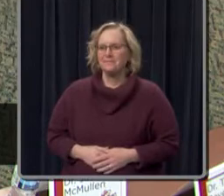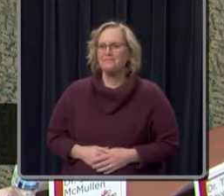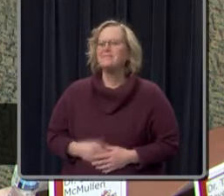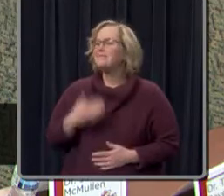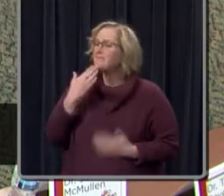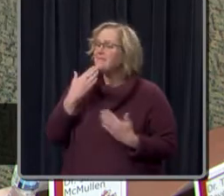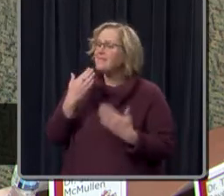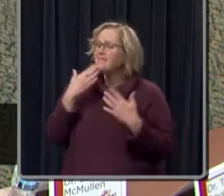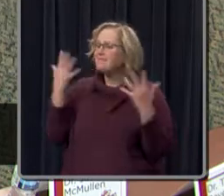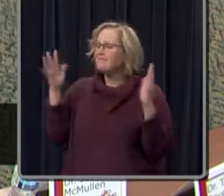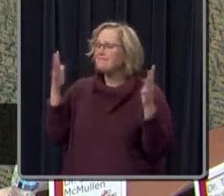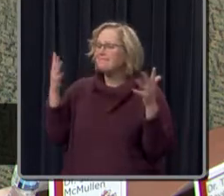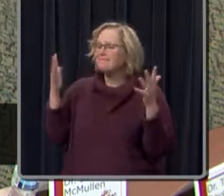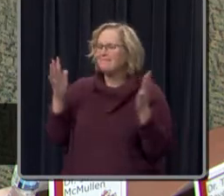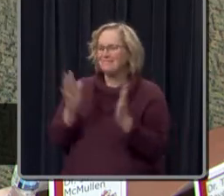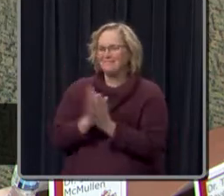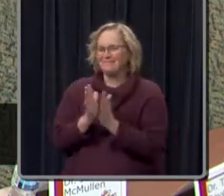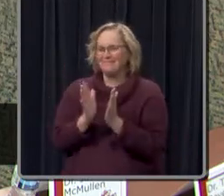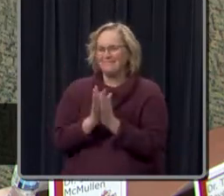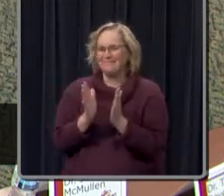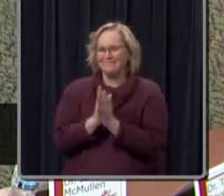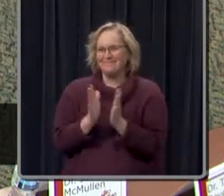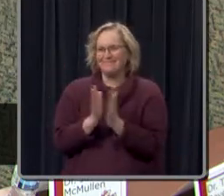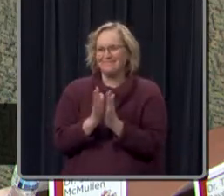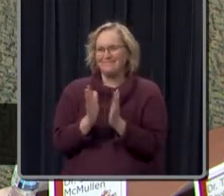you, guys.